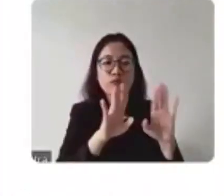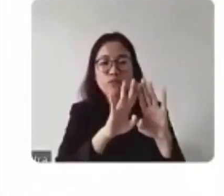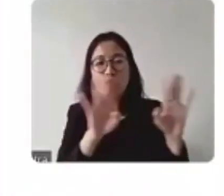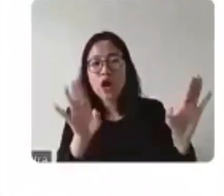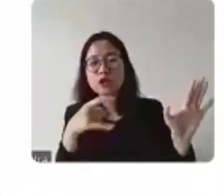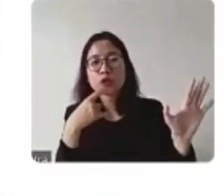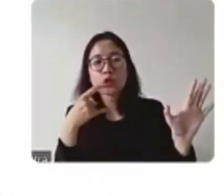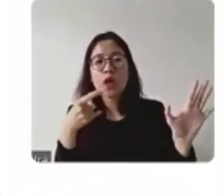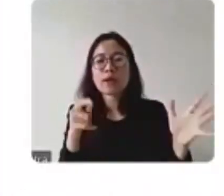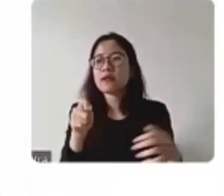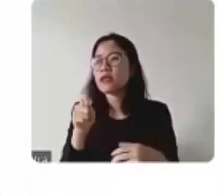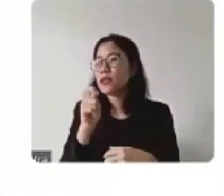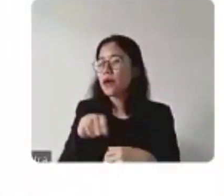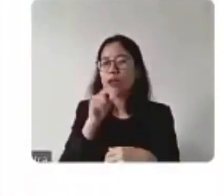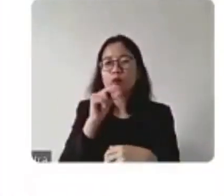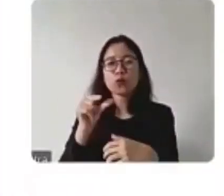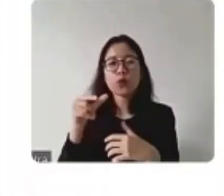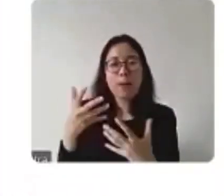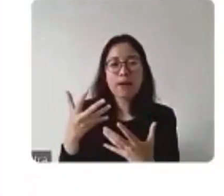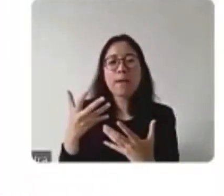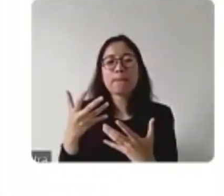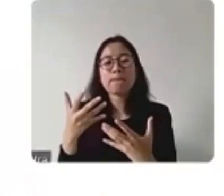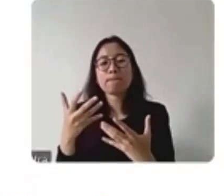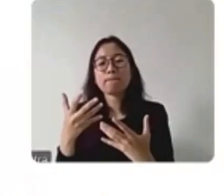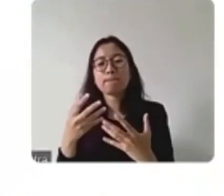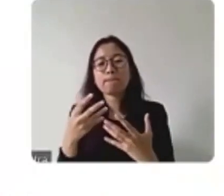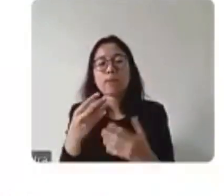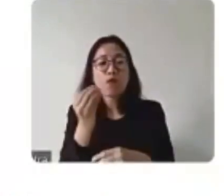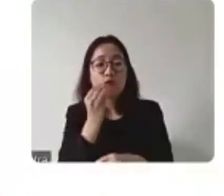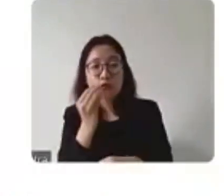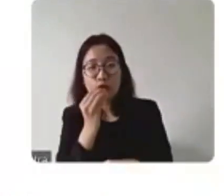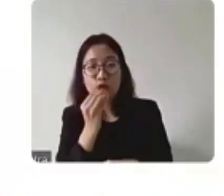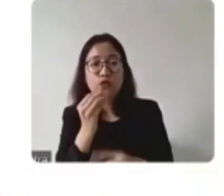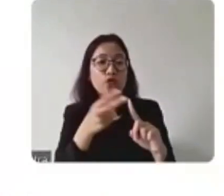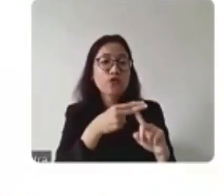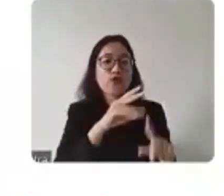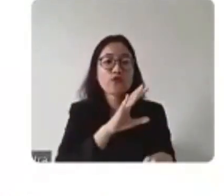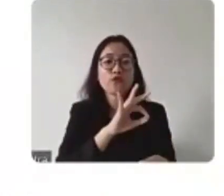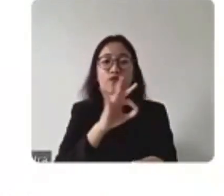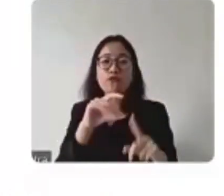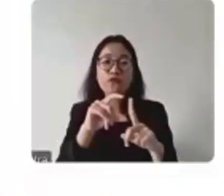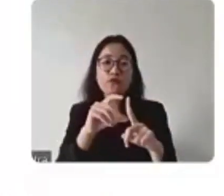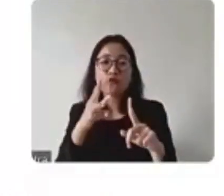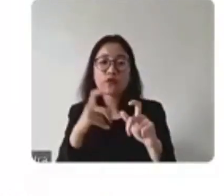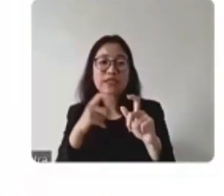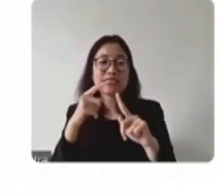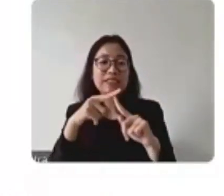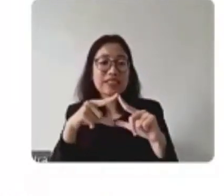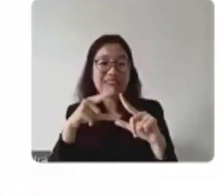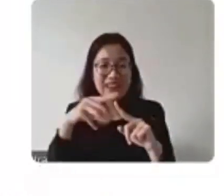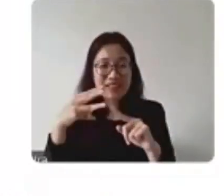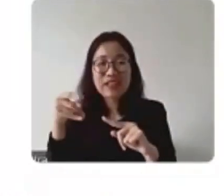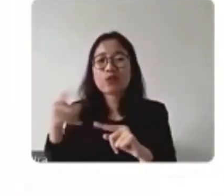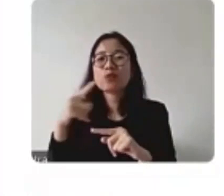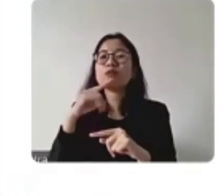In the mosquito habitat. Yeah. So then, based on our study previously, it's also affected